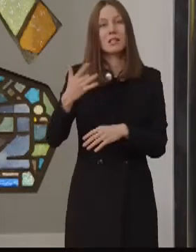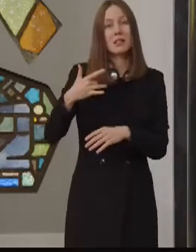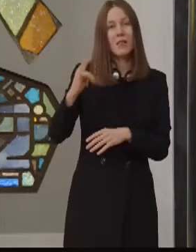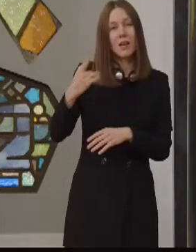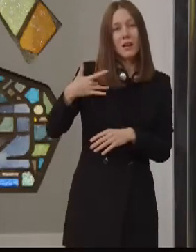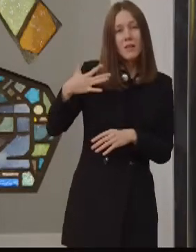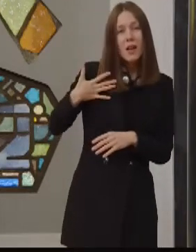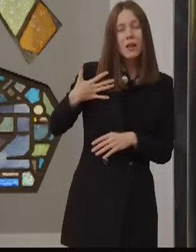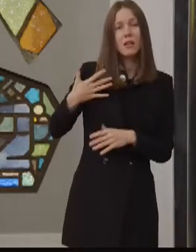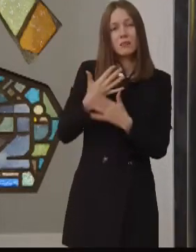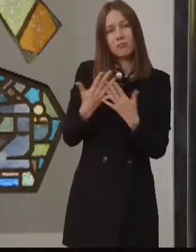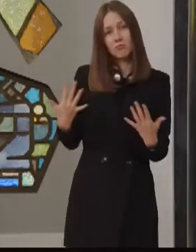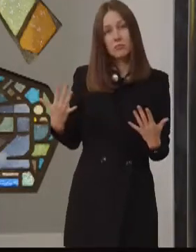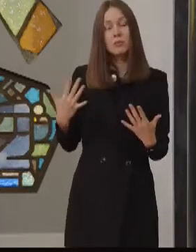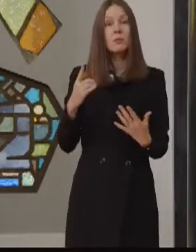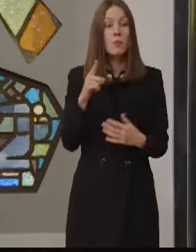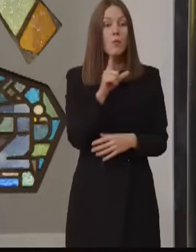still